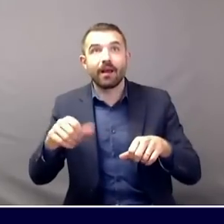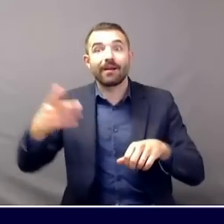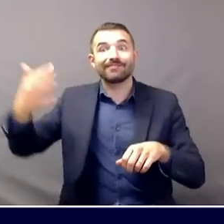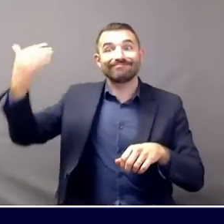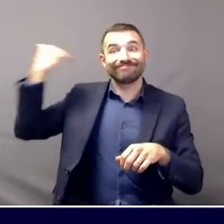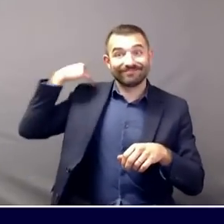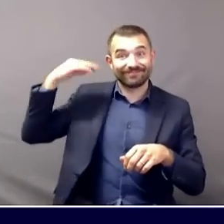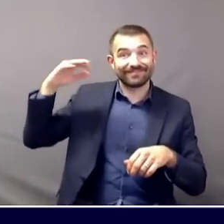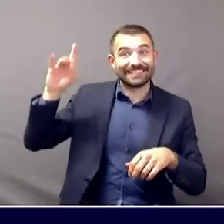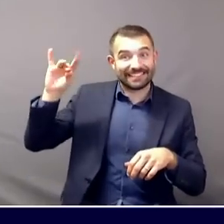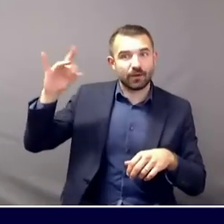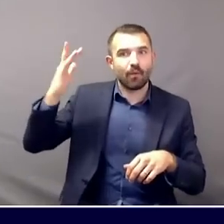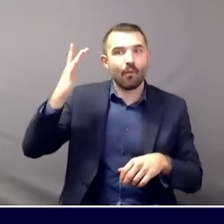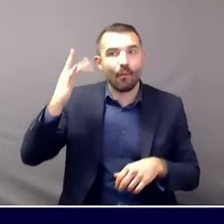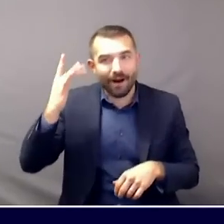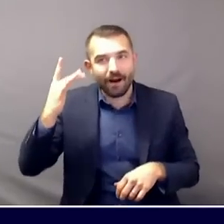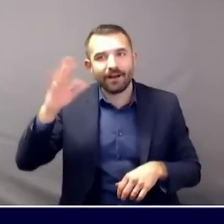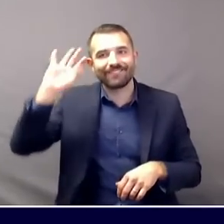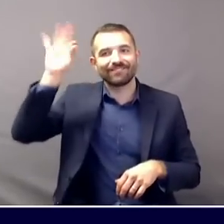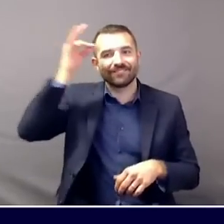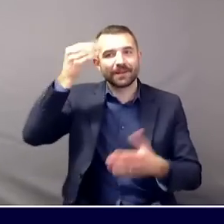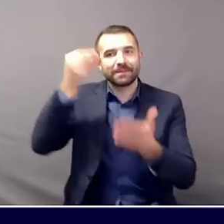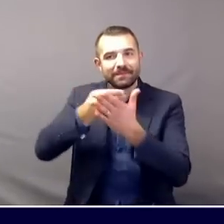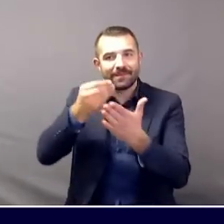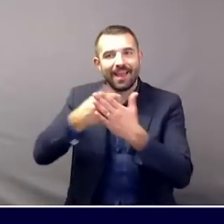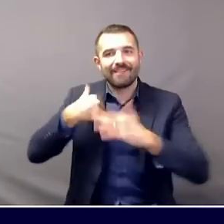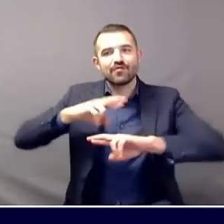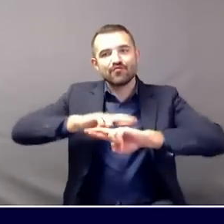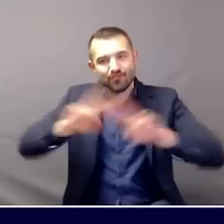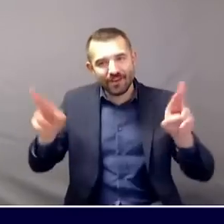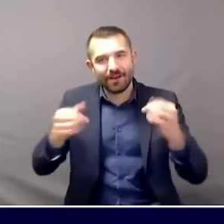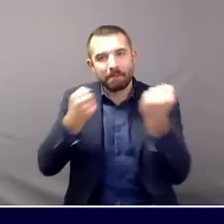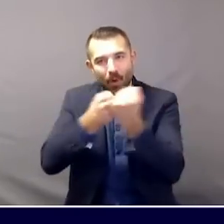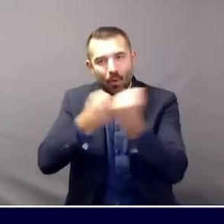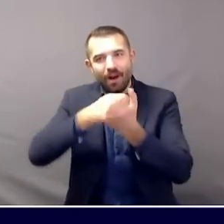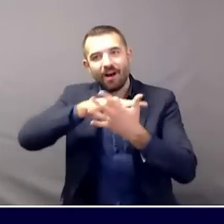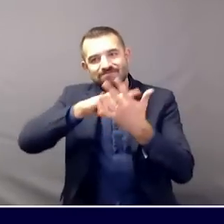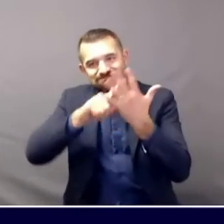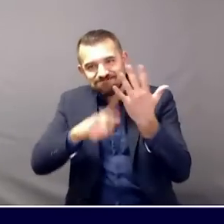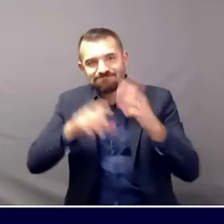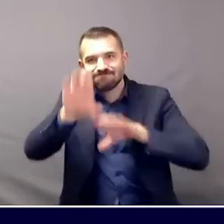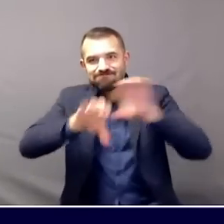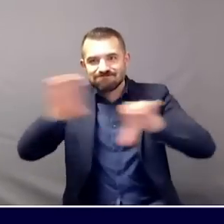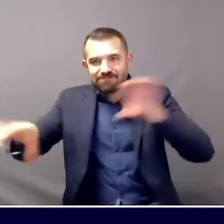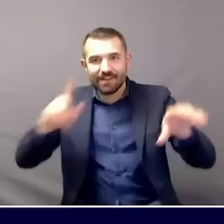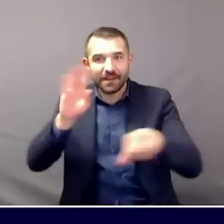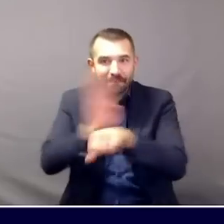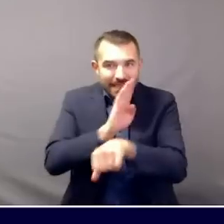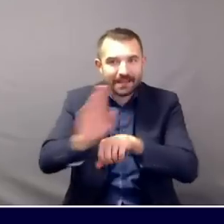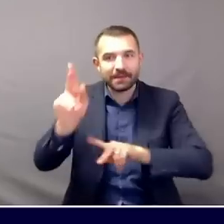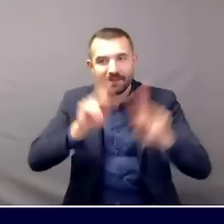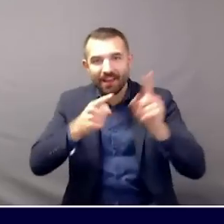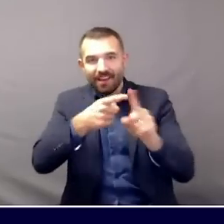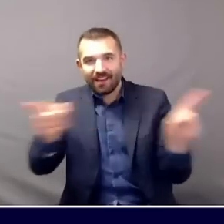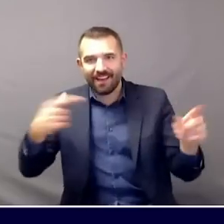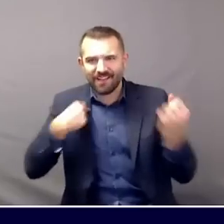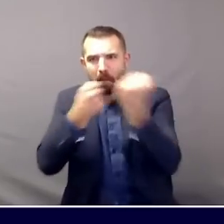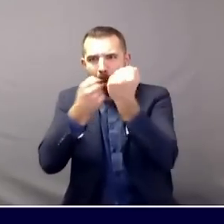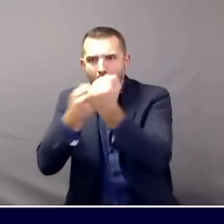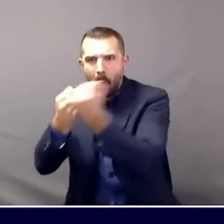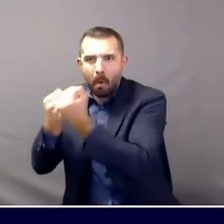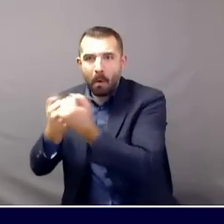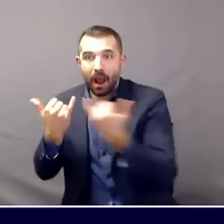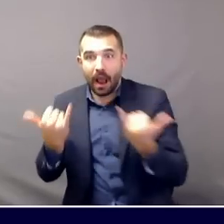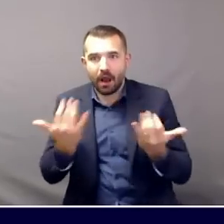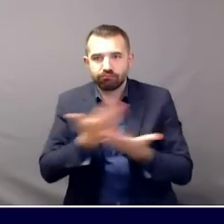in good part. Not just because we had to do it, but because we also had help from the federal government. That help is not there right now. So